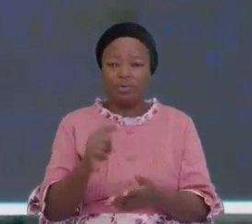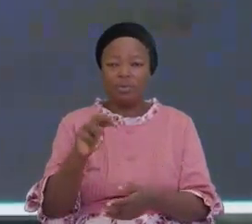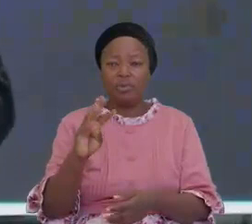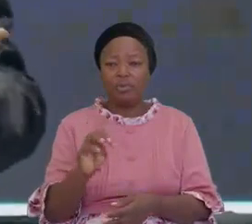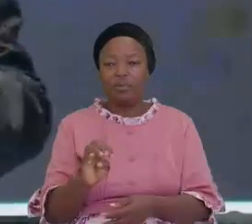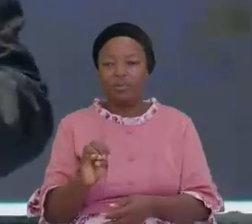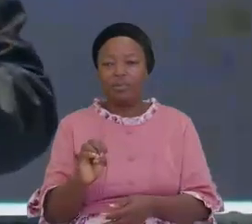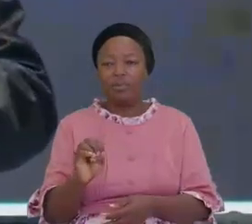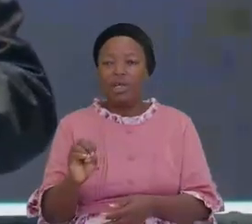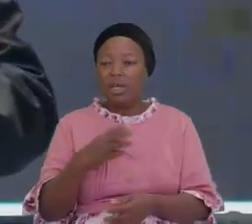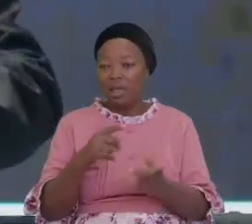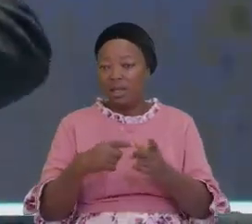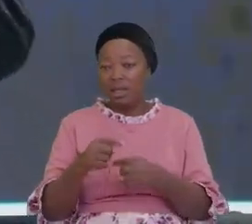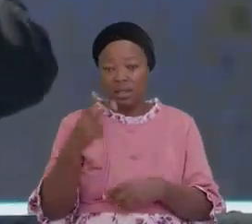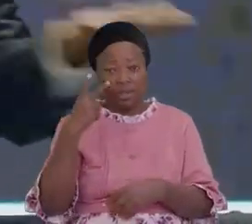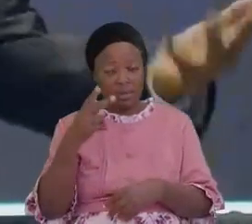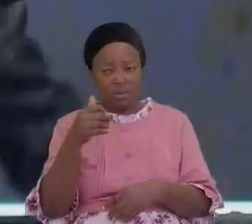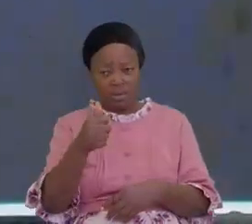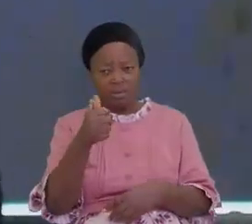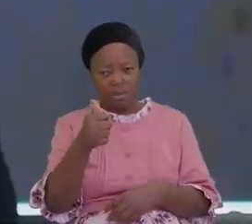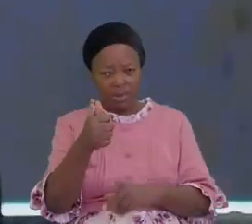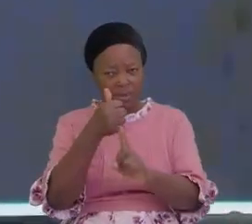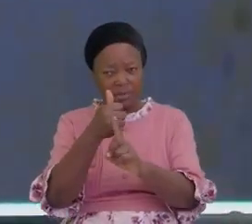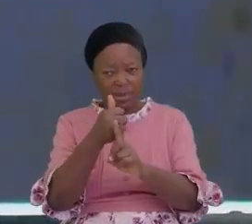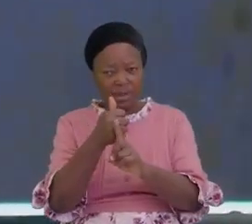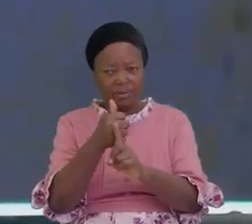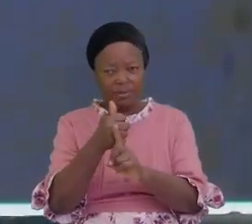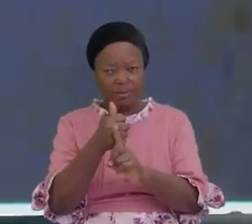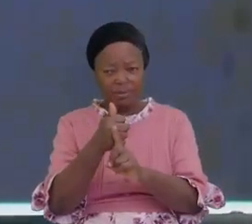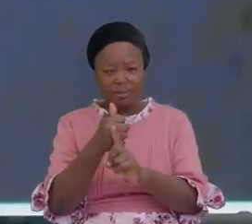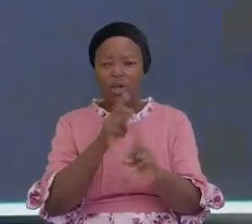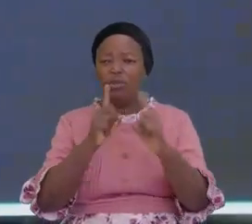And I saw myself addressing crowds.